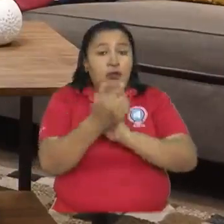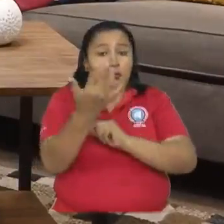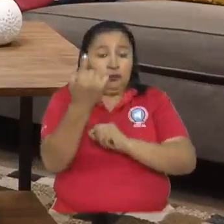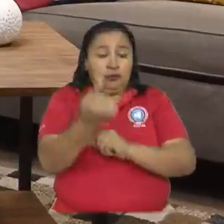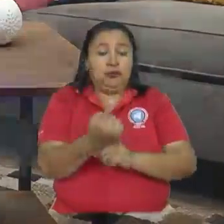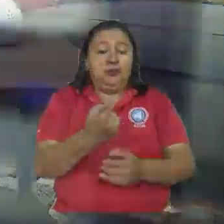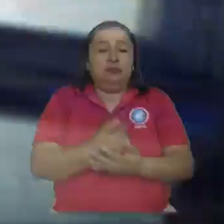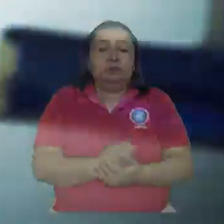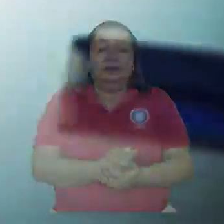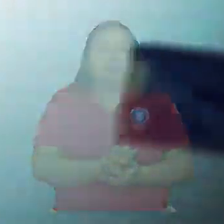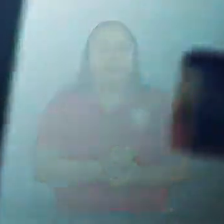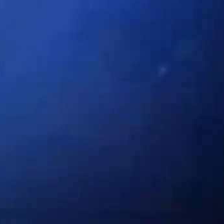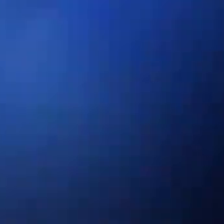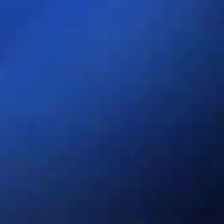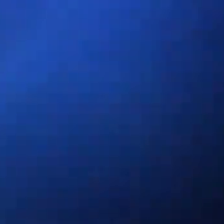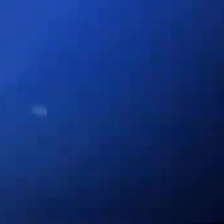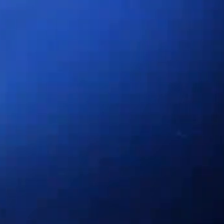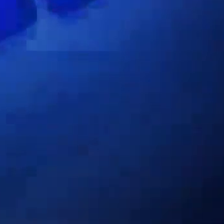volvemos.